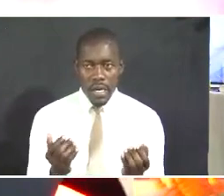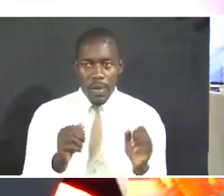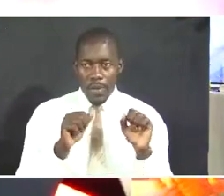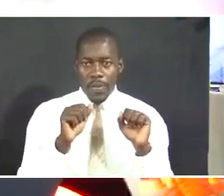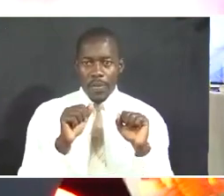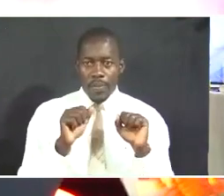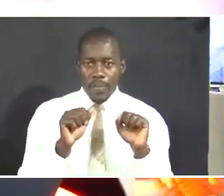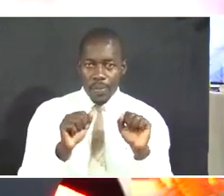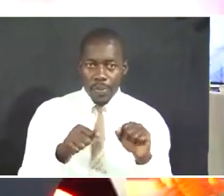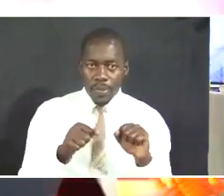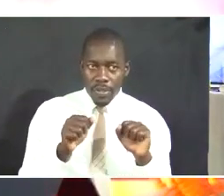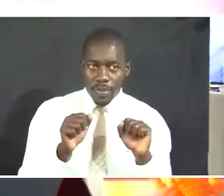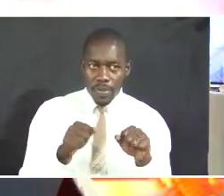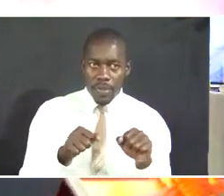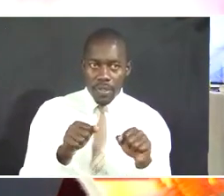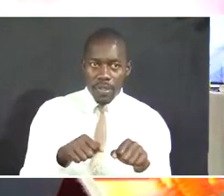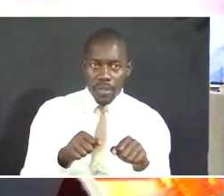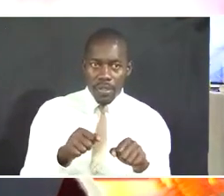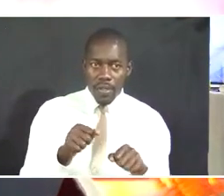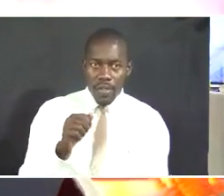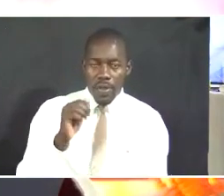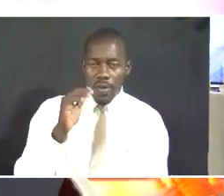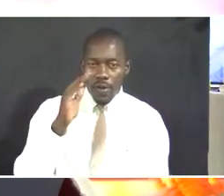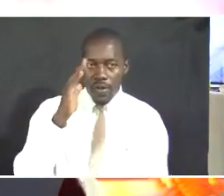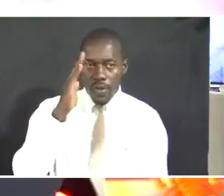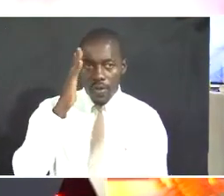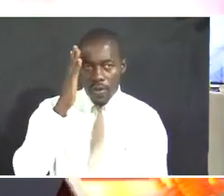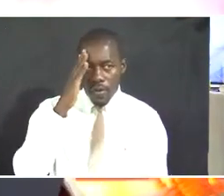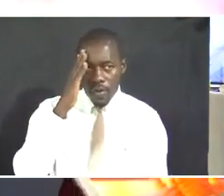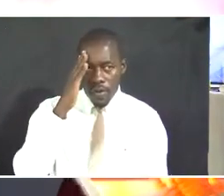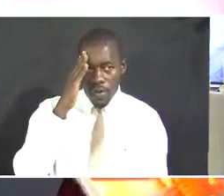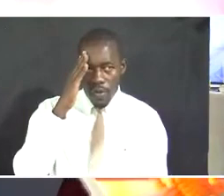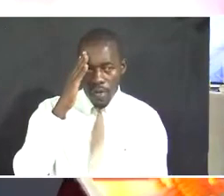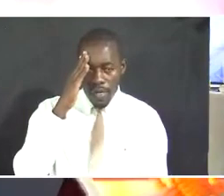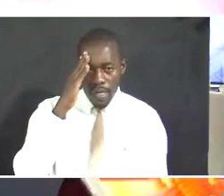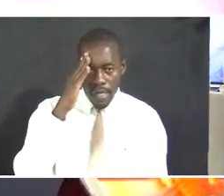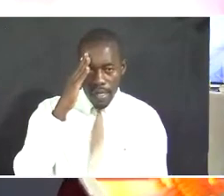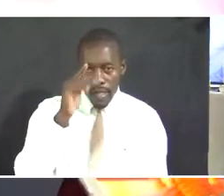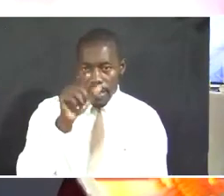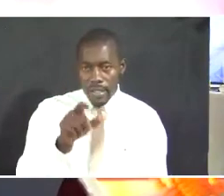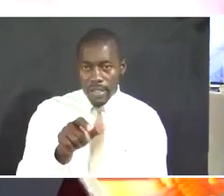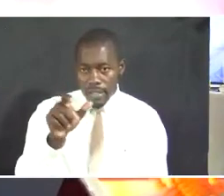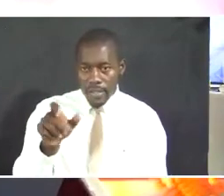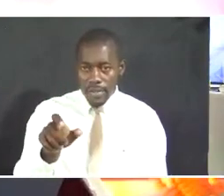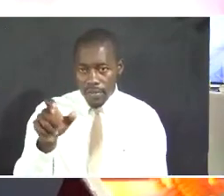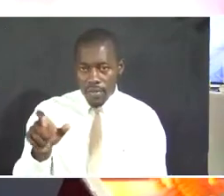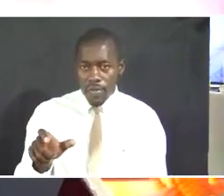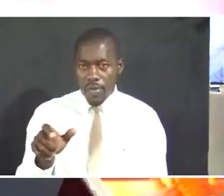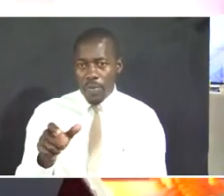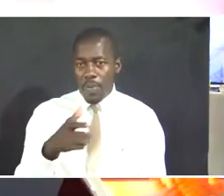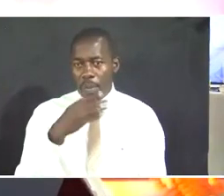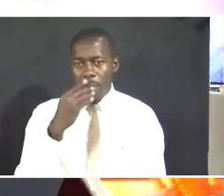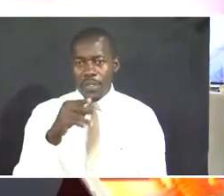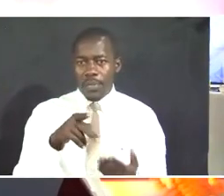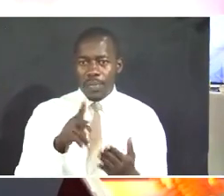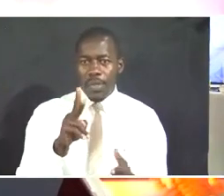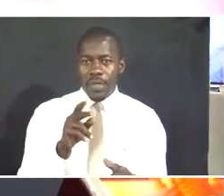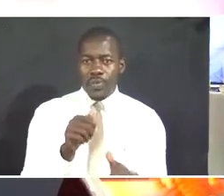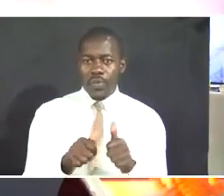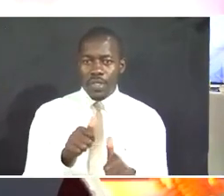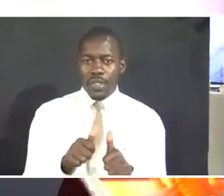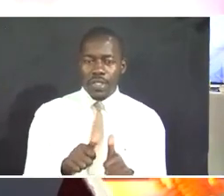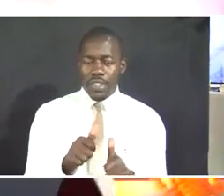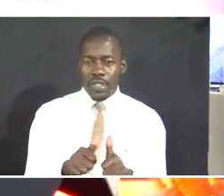school fees to be paid by each learner. I'm expecting that this church very soon is supposed to have a school where the fees is determined by the